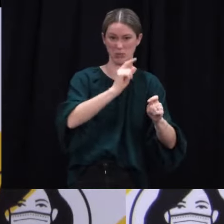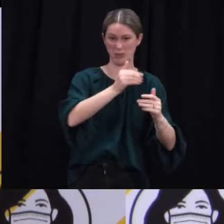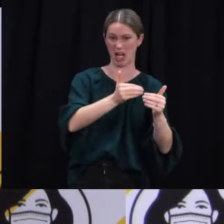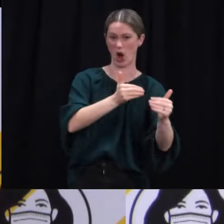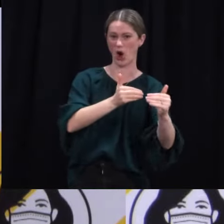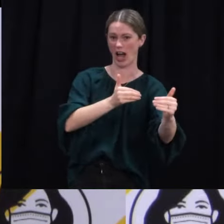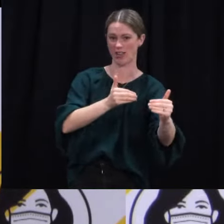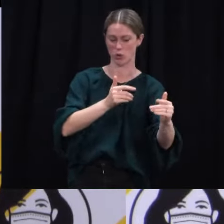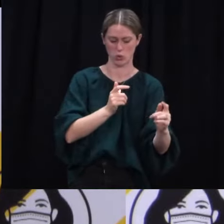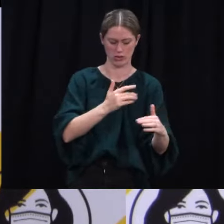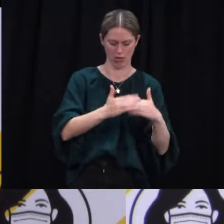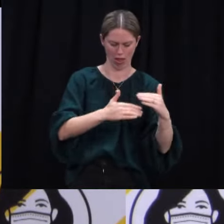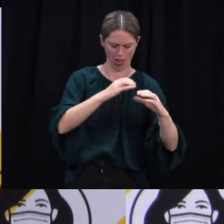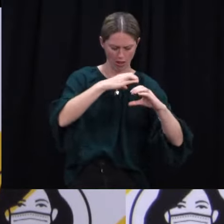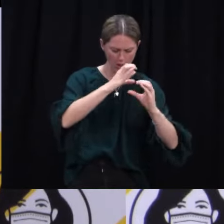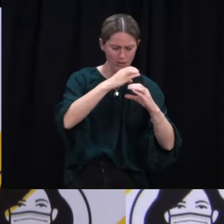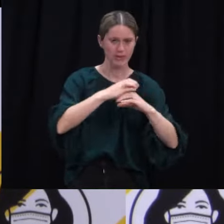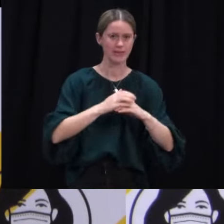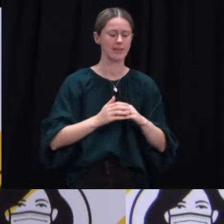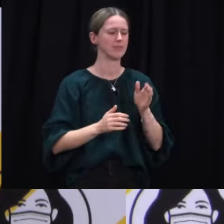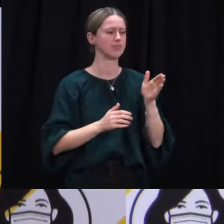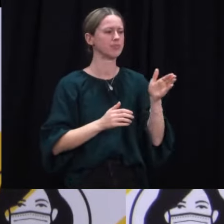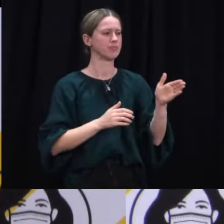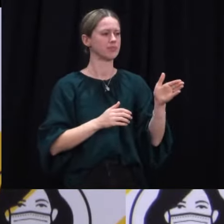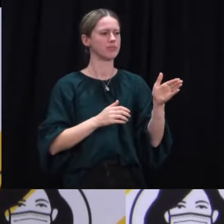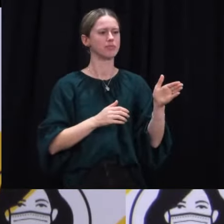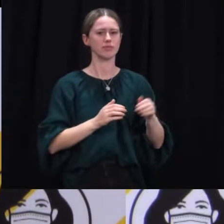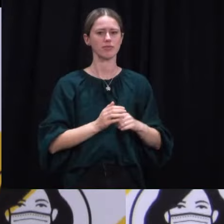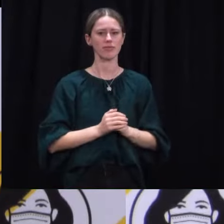comments. It wasn't in my notes, but I do want to point out that there were